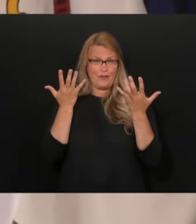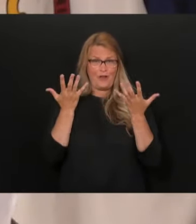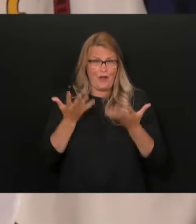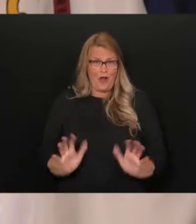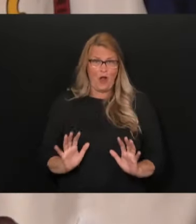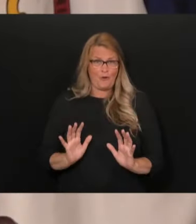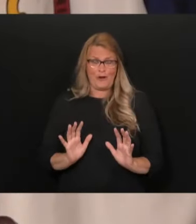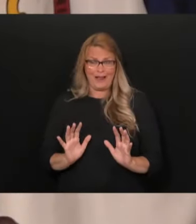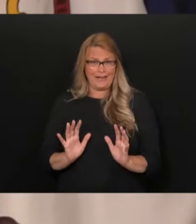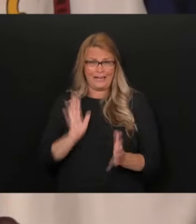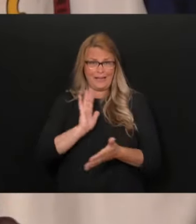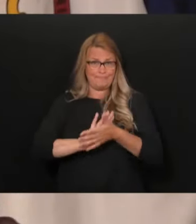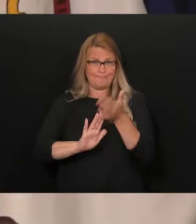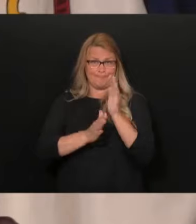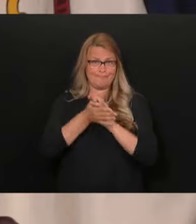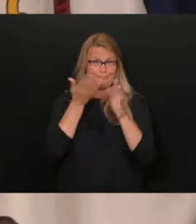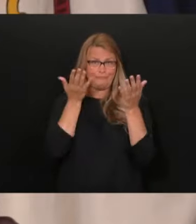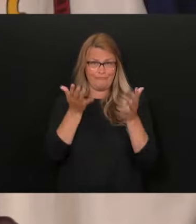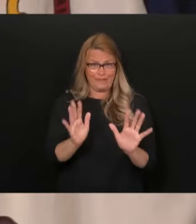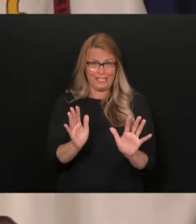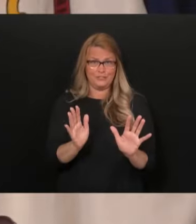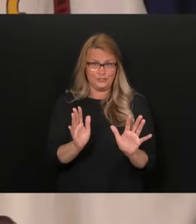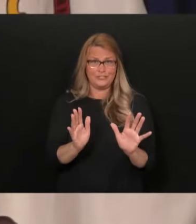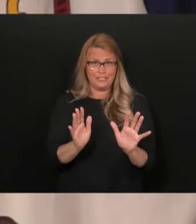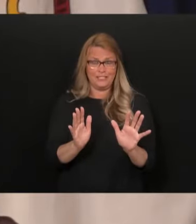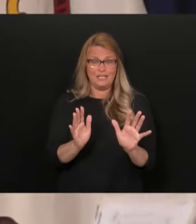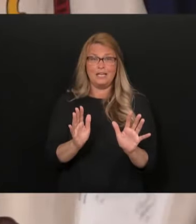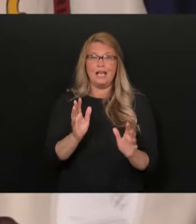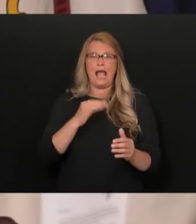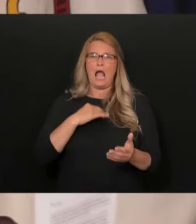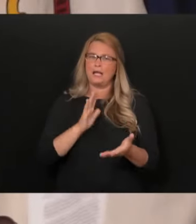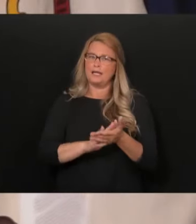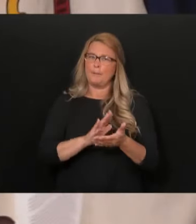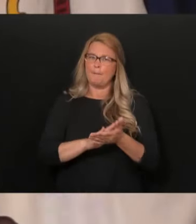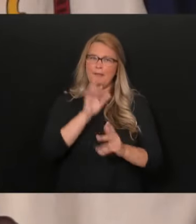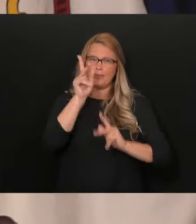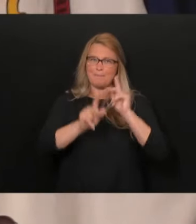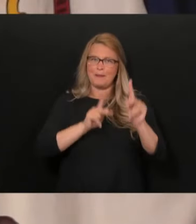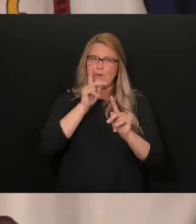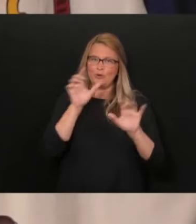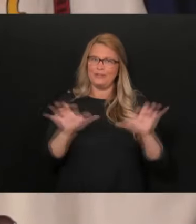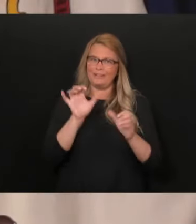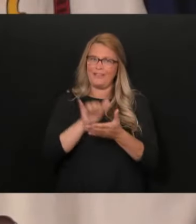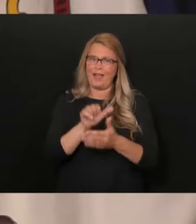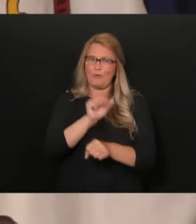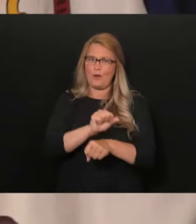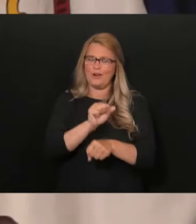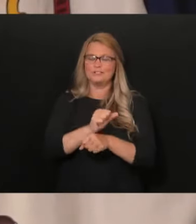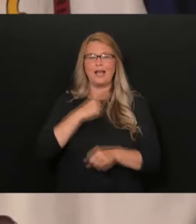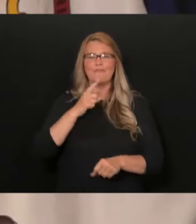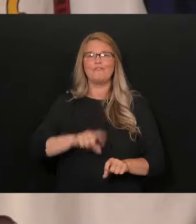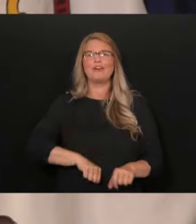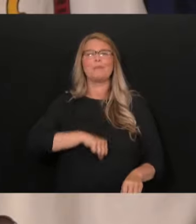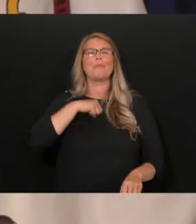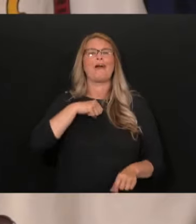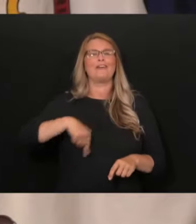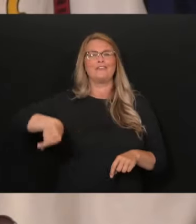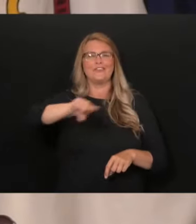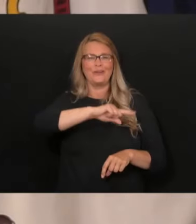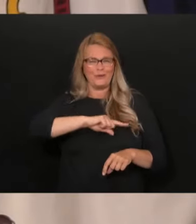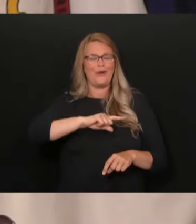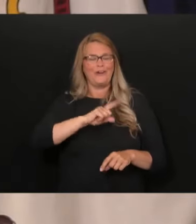I commend all those that pulled that off and everything. And it's a good thing. So I'm proud of you, West Virginia.